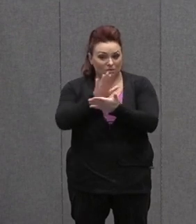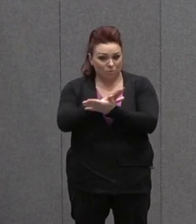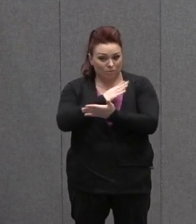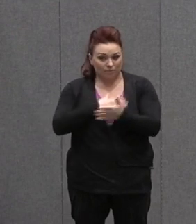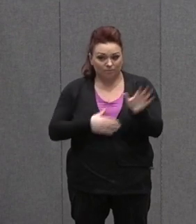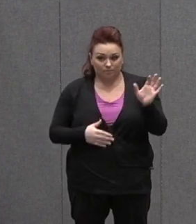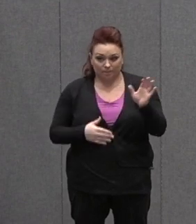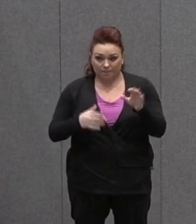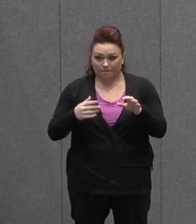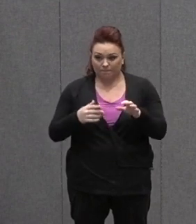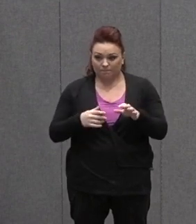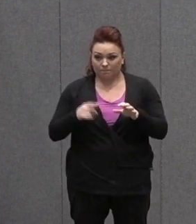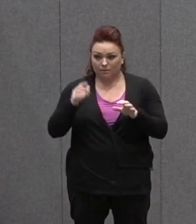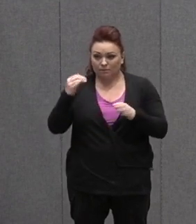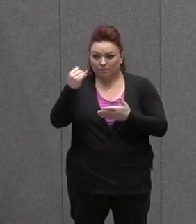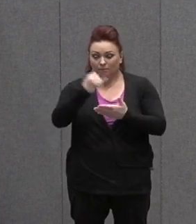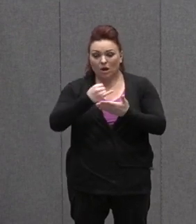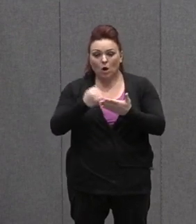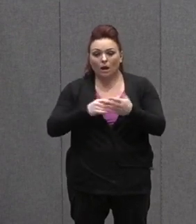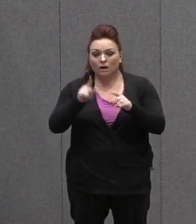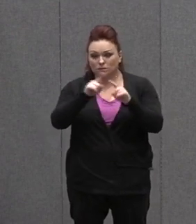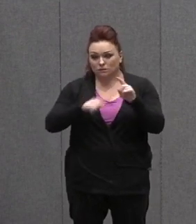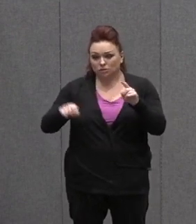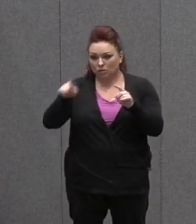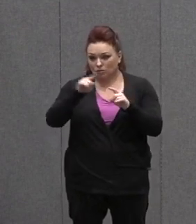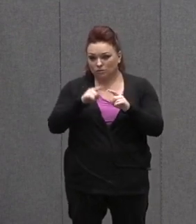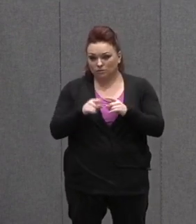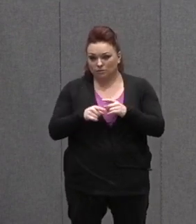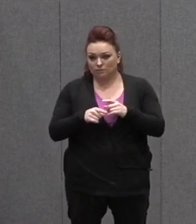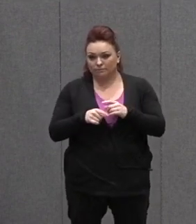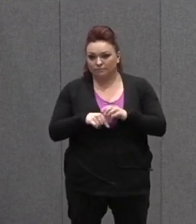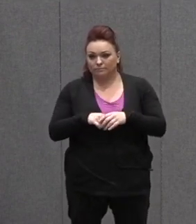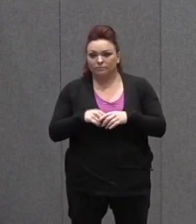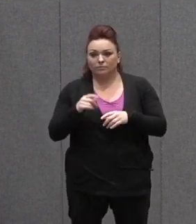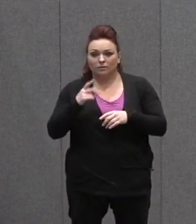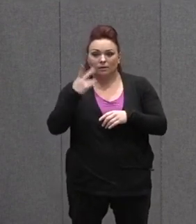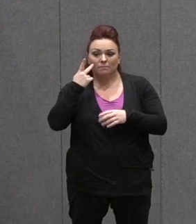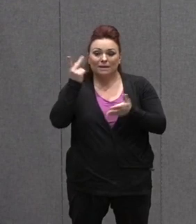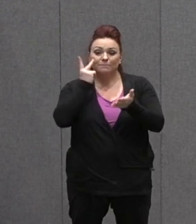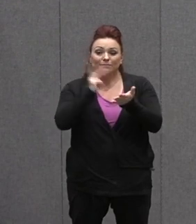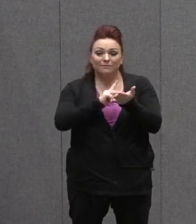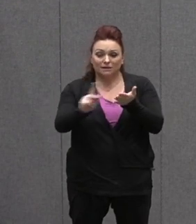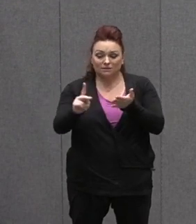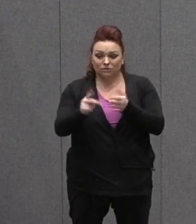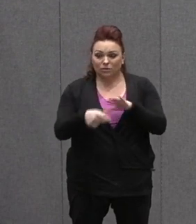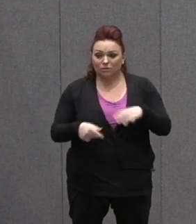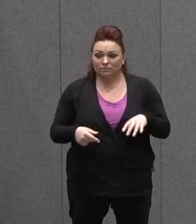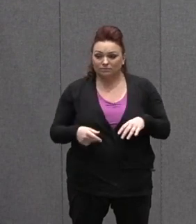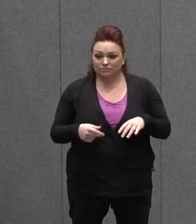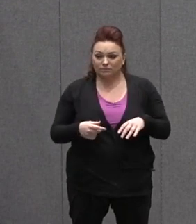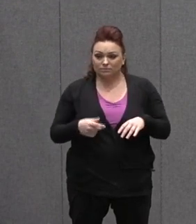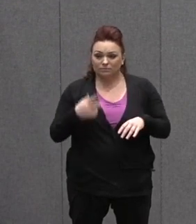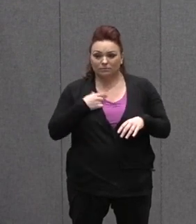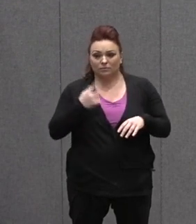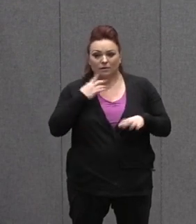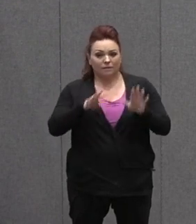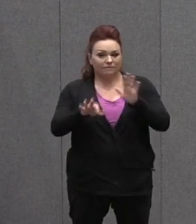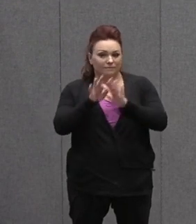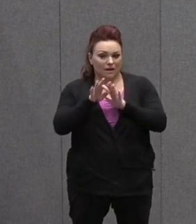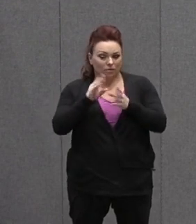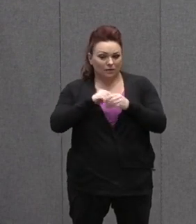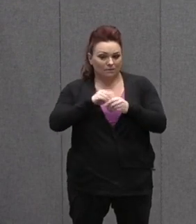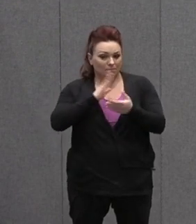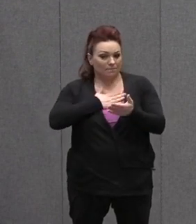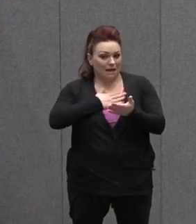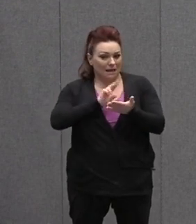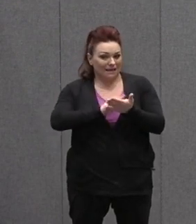is I just took my art circles and I put them down. Let me grab my pencil, and I just found this in my